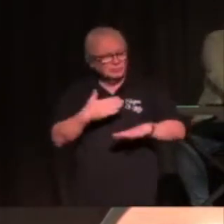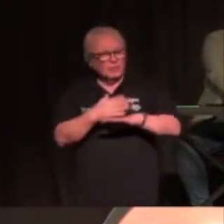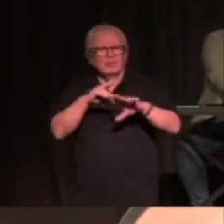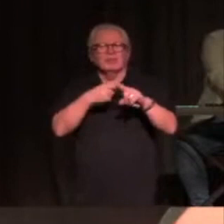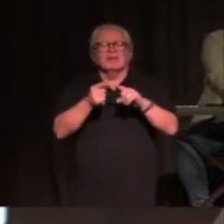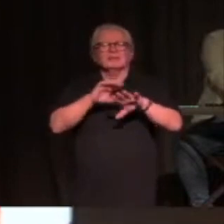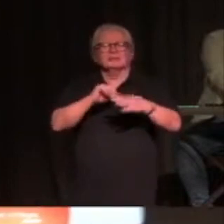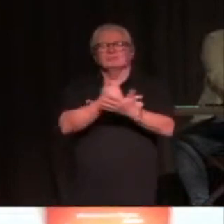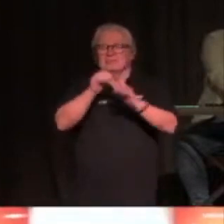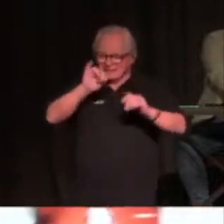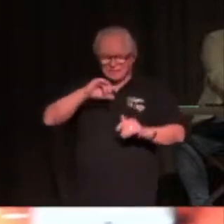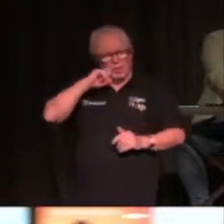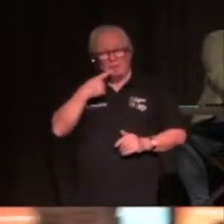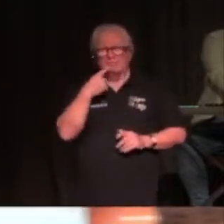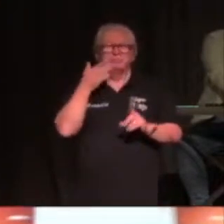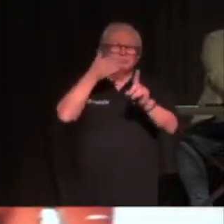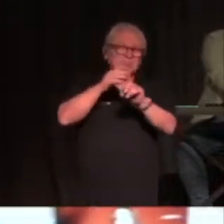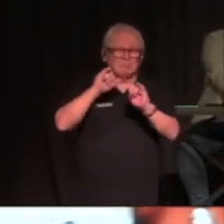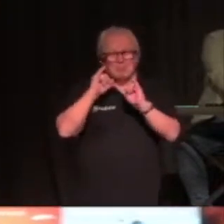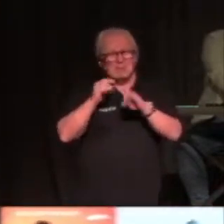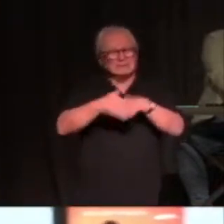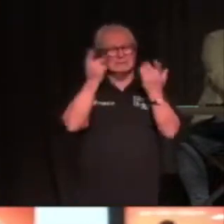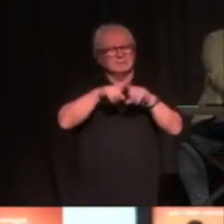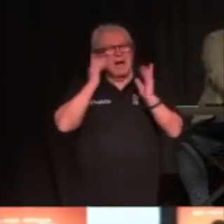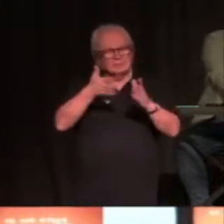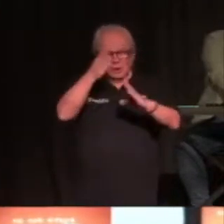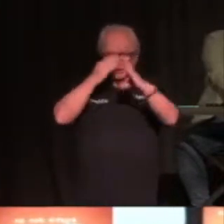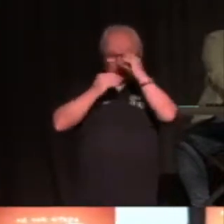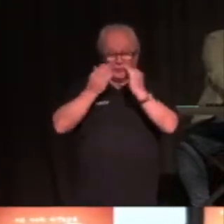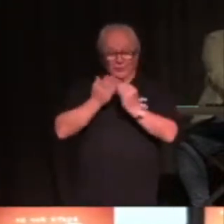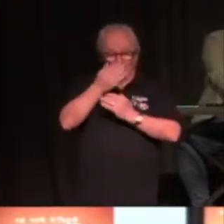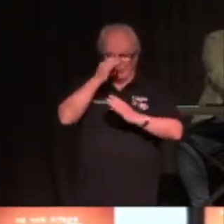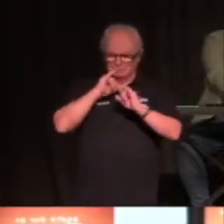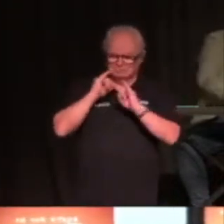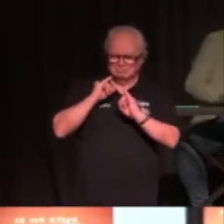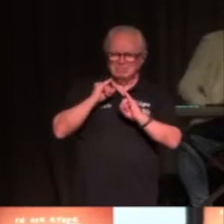there was some bad days, you know what, but there's lessons in the bad days.